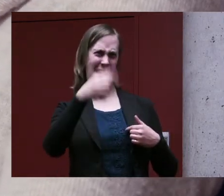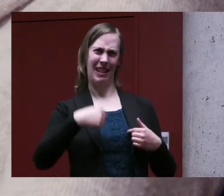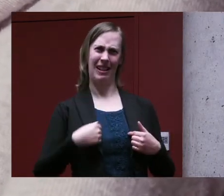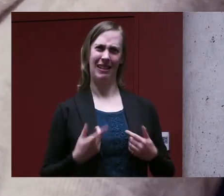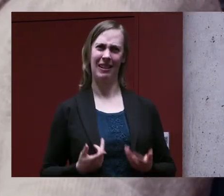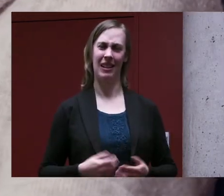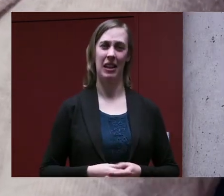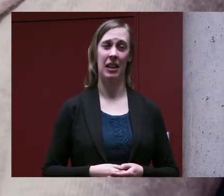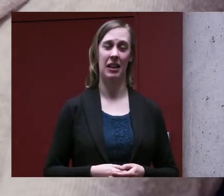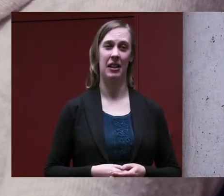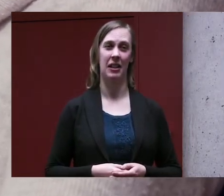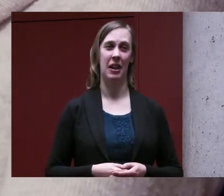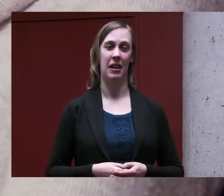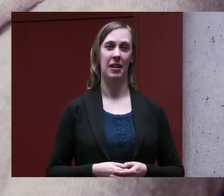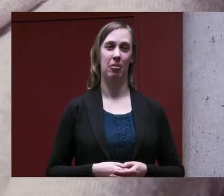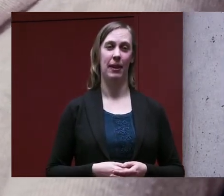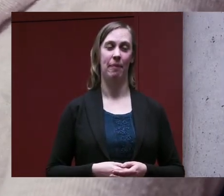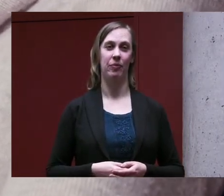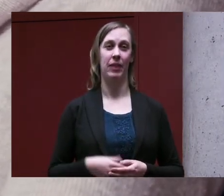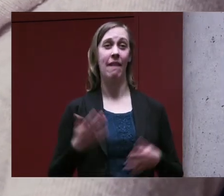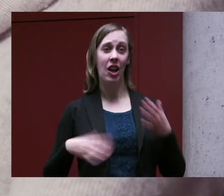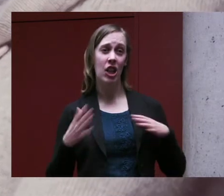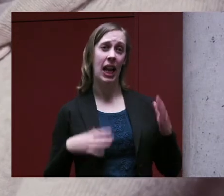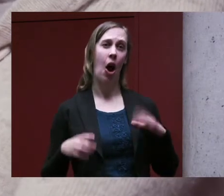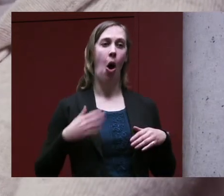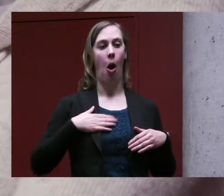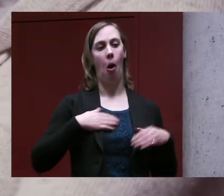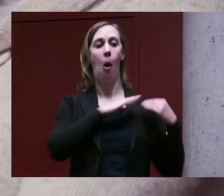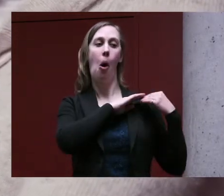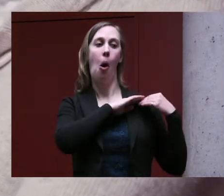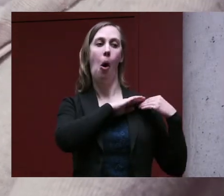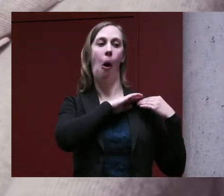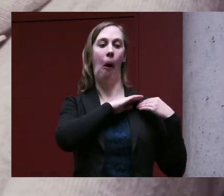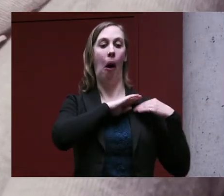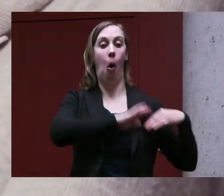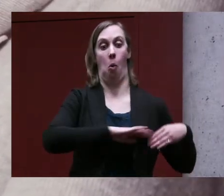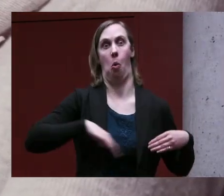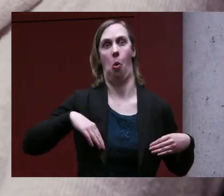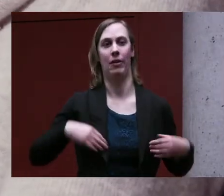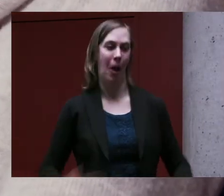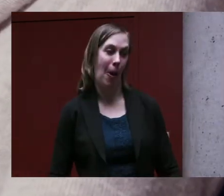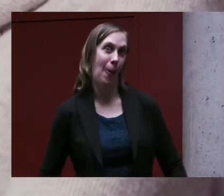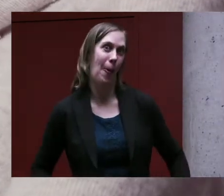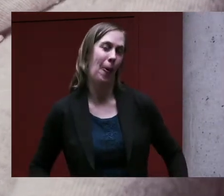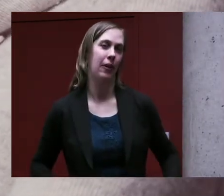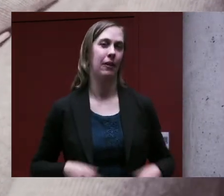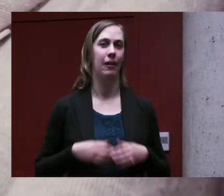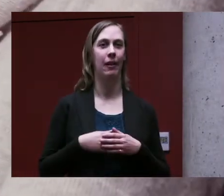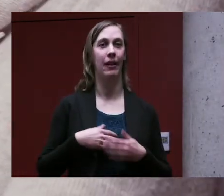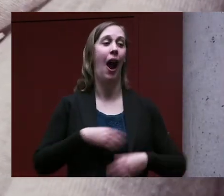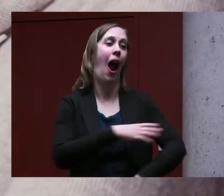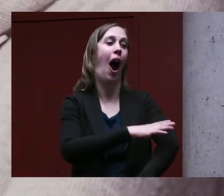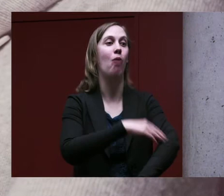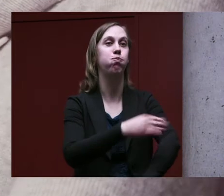Fashion, well, my hemlines are too high and my necklines are too low. My loose isn't